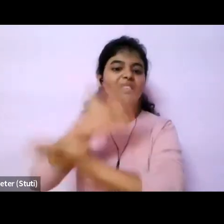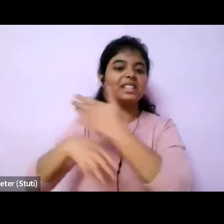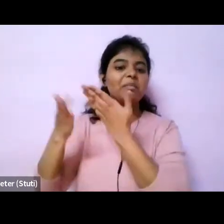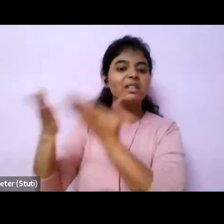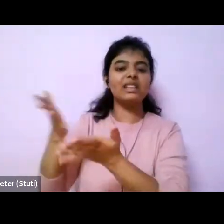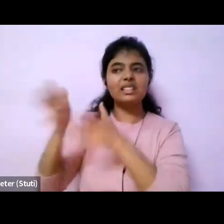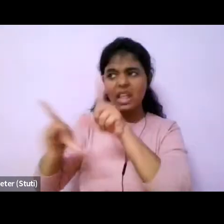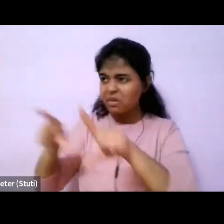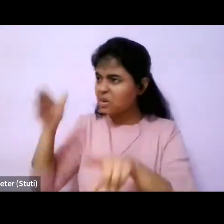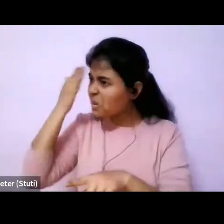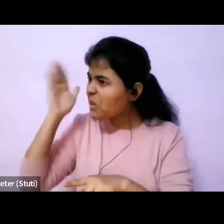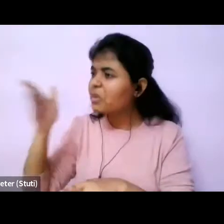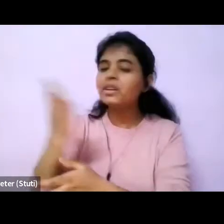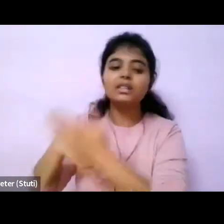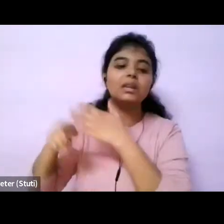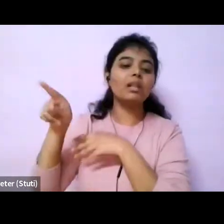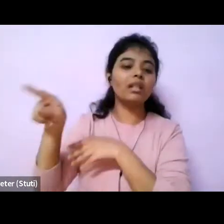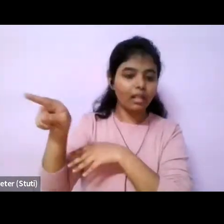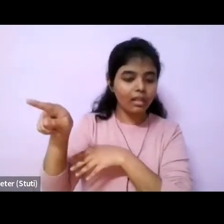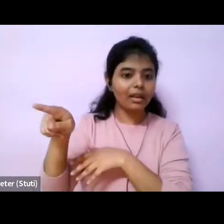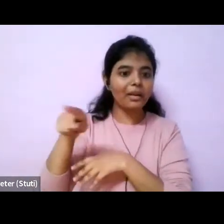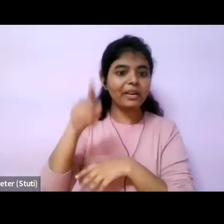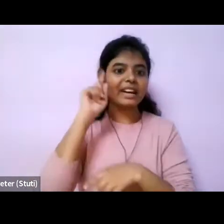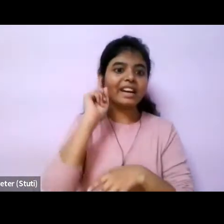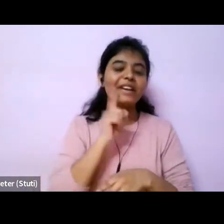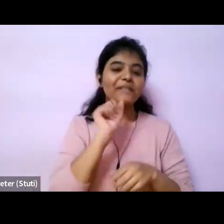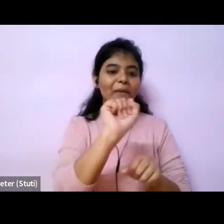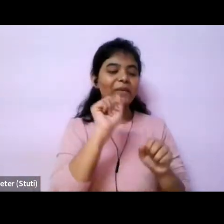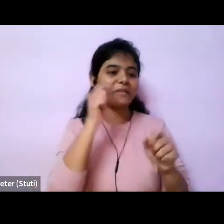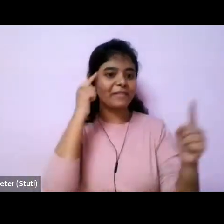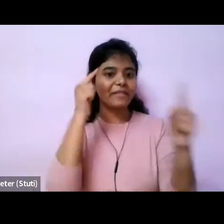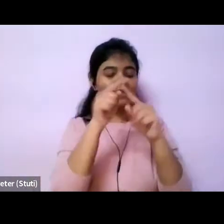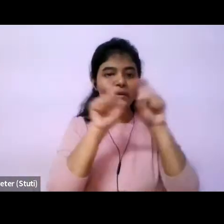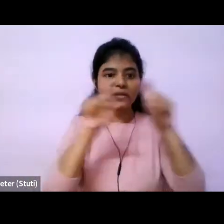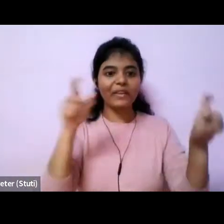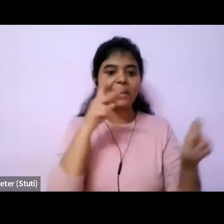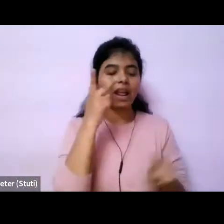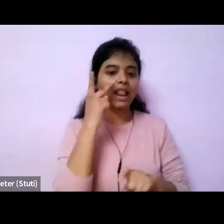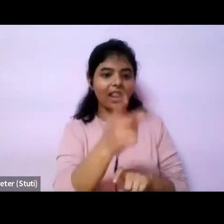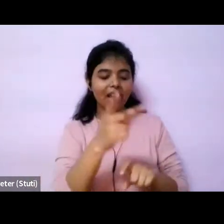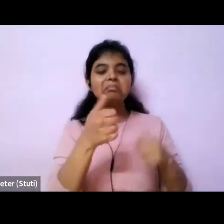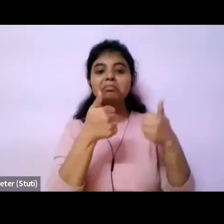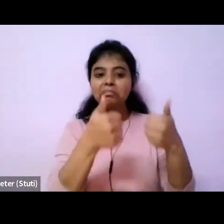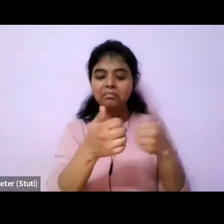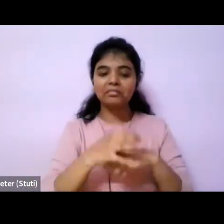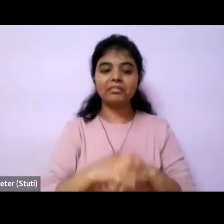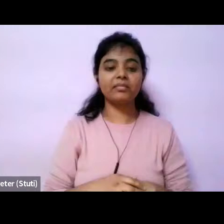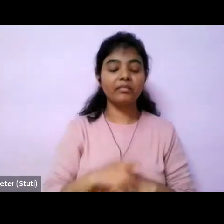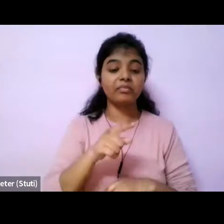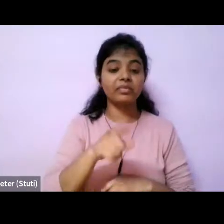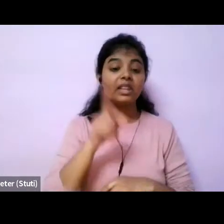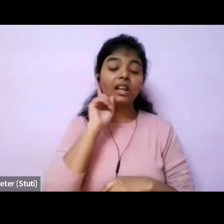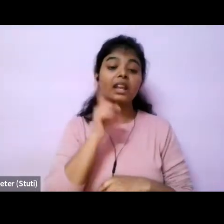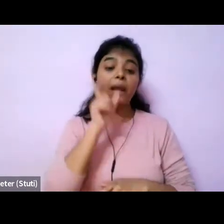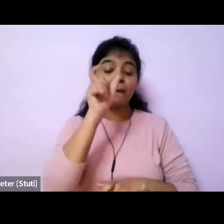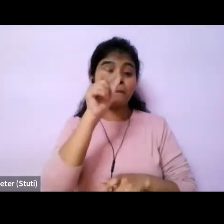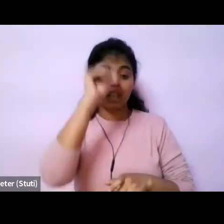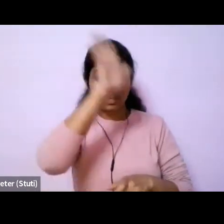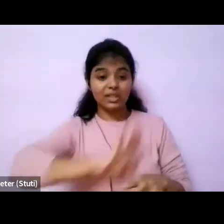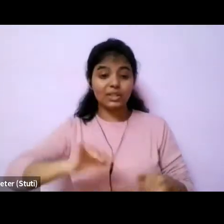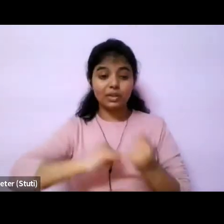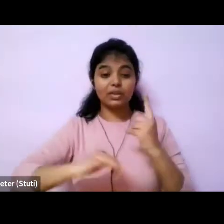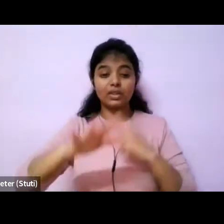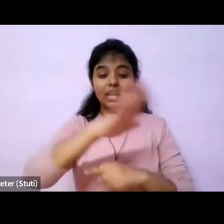disability, wherein any thinking individual is compelled to acknowledge that the deaf would not feel as disabled in Indian society as they